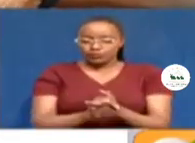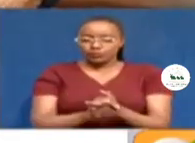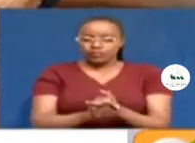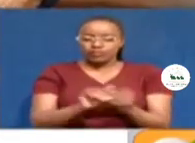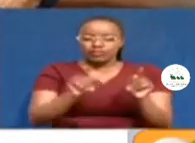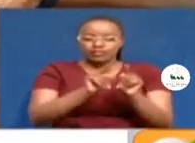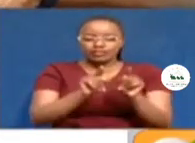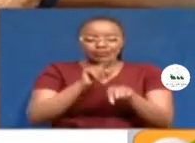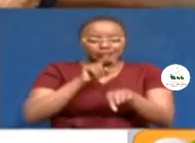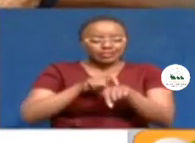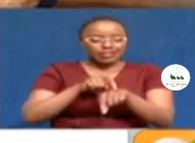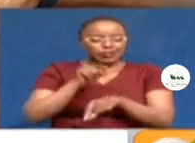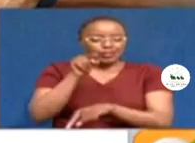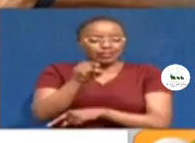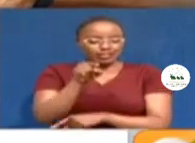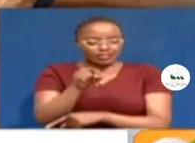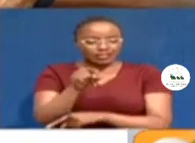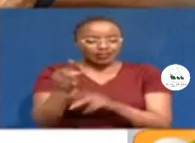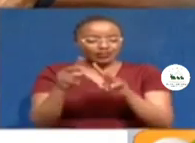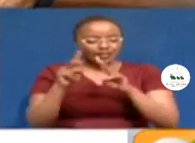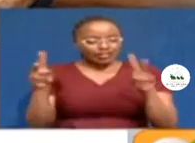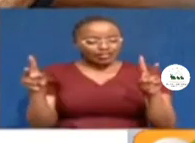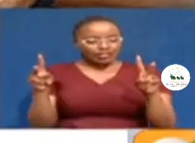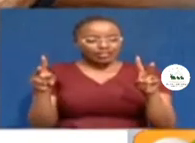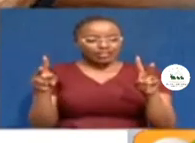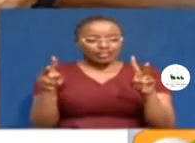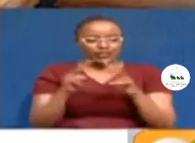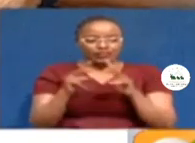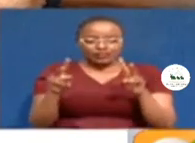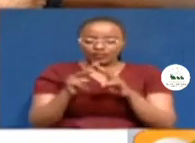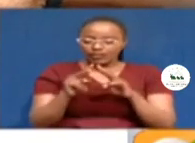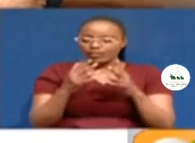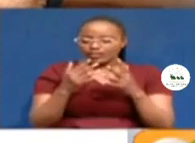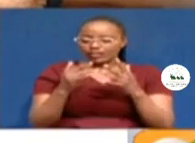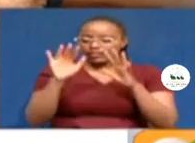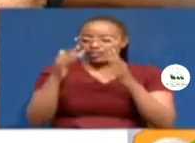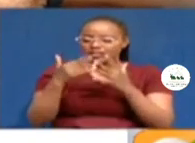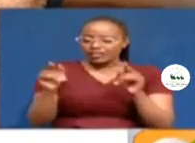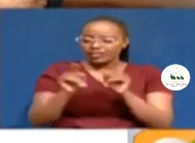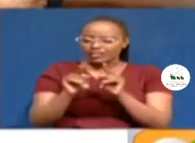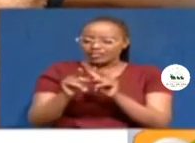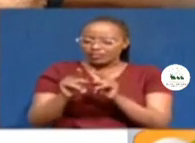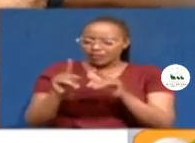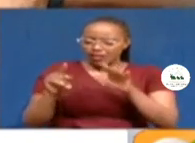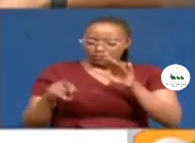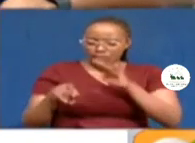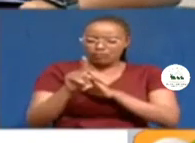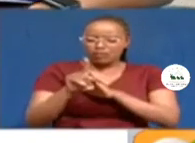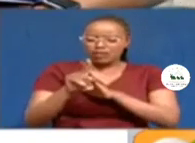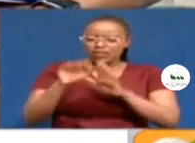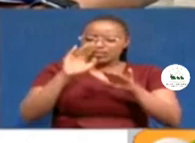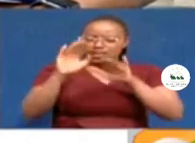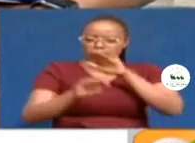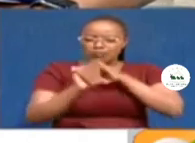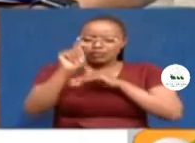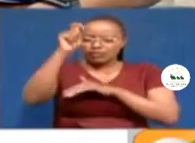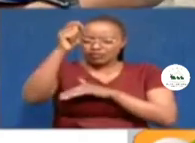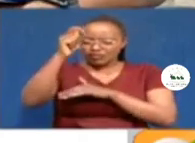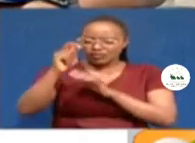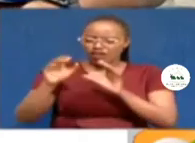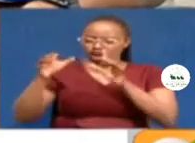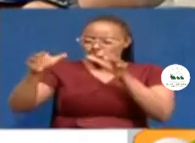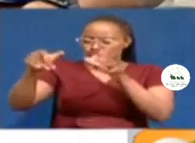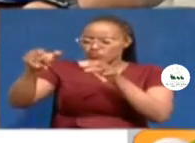when such a very frightful thing like stoning the deputy president's